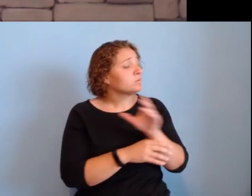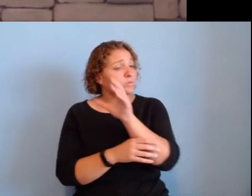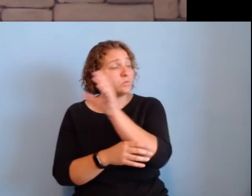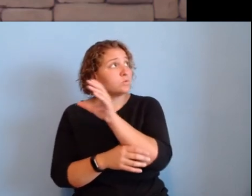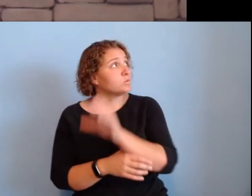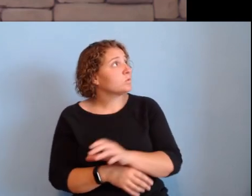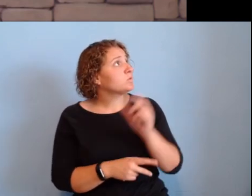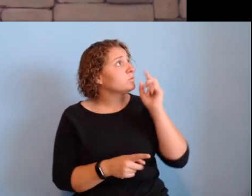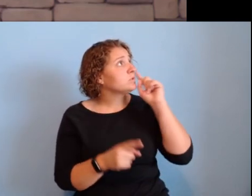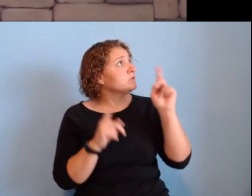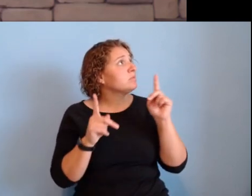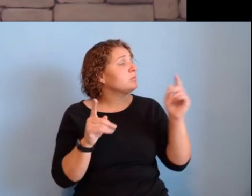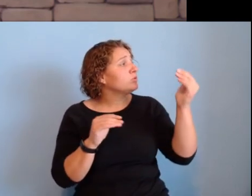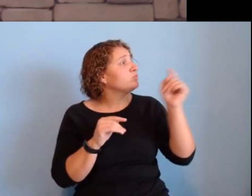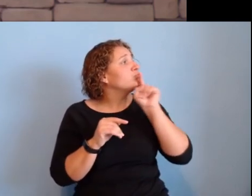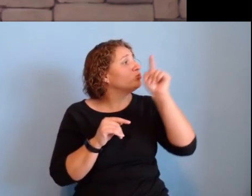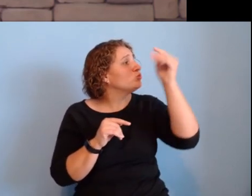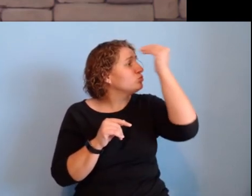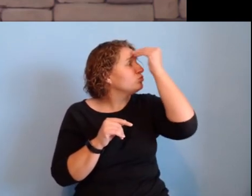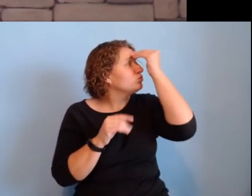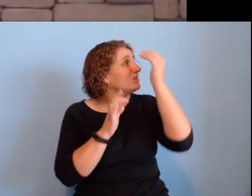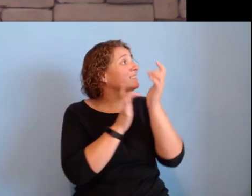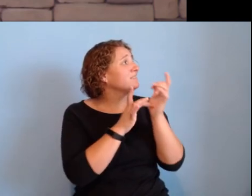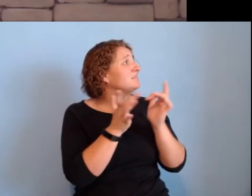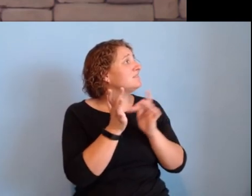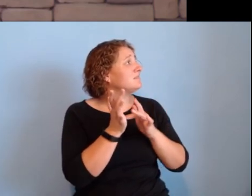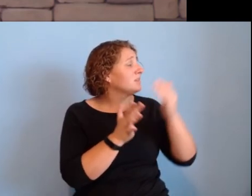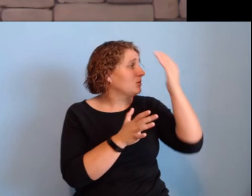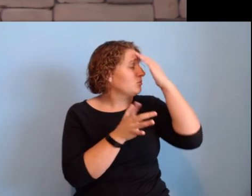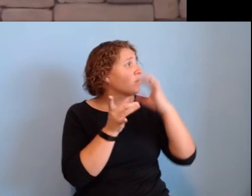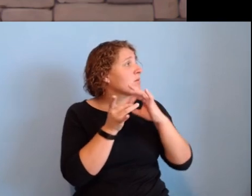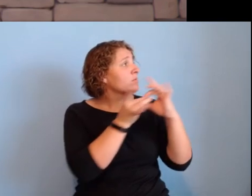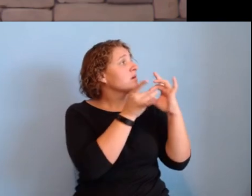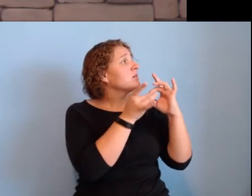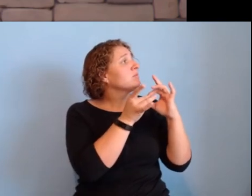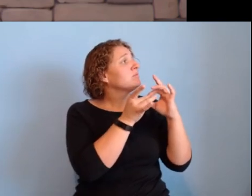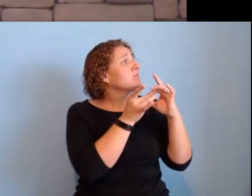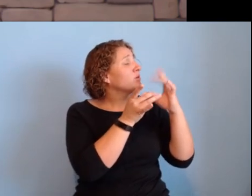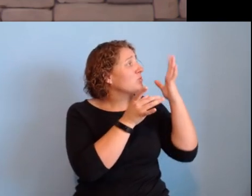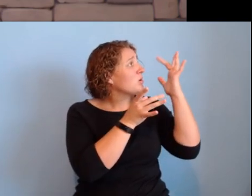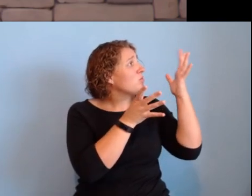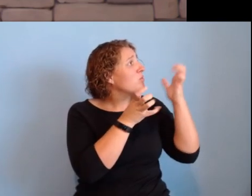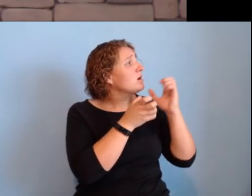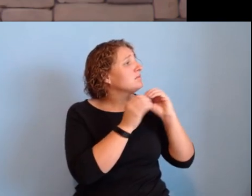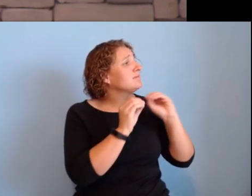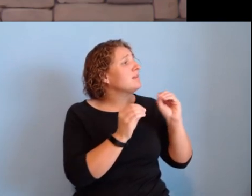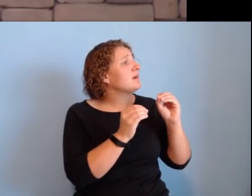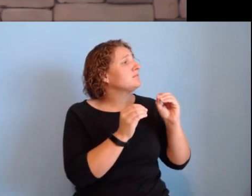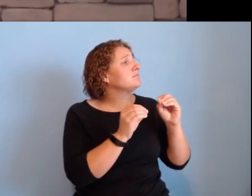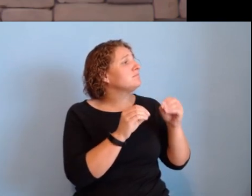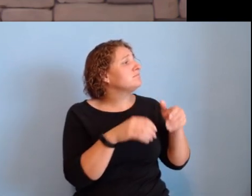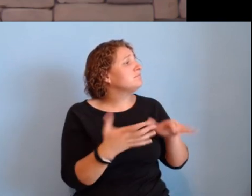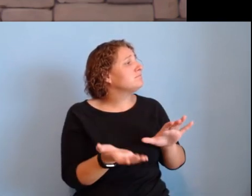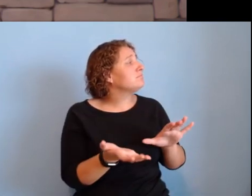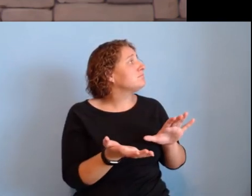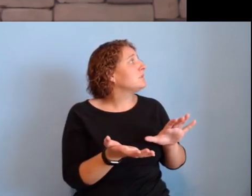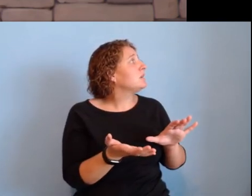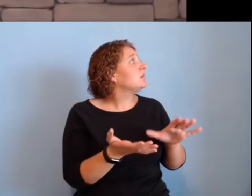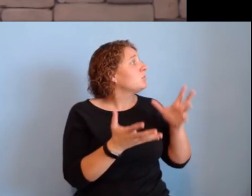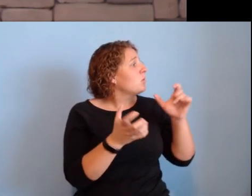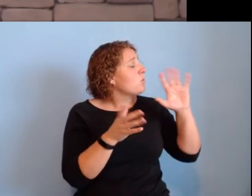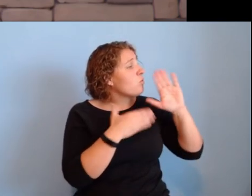see people come to a true knowledge of Jesus because, Lord, we desire none to perish as you say, but all would come to a